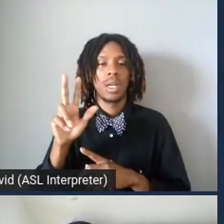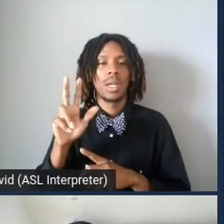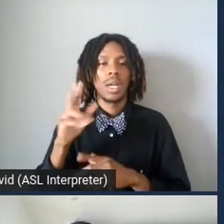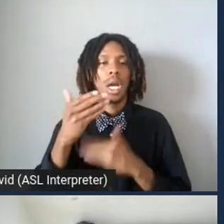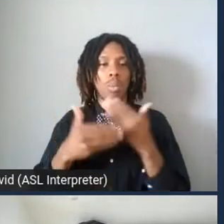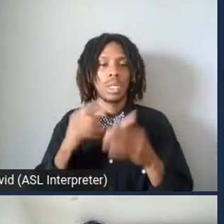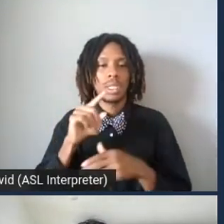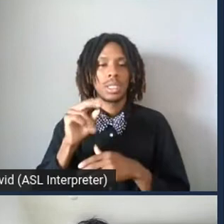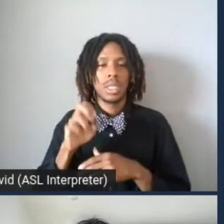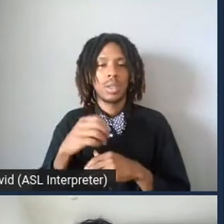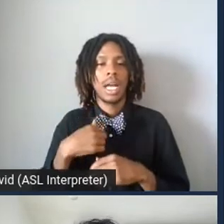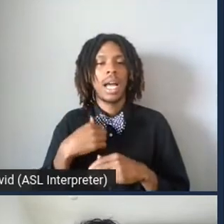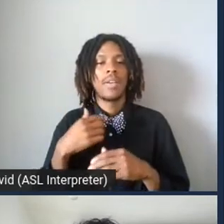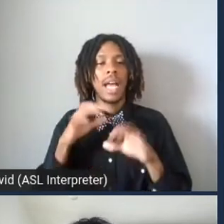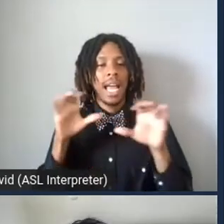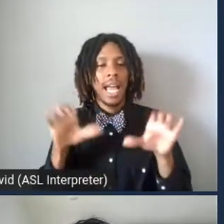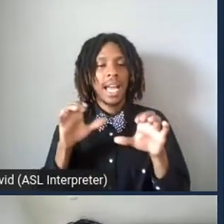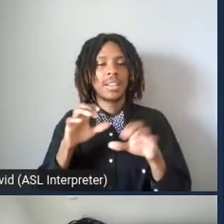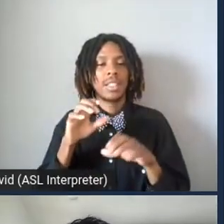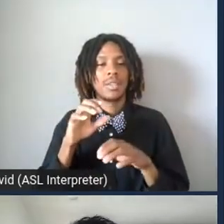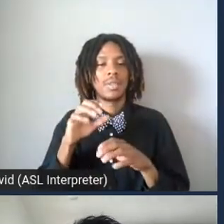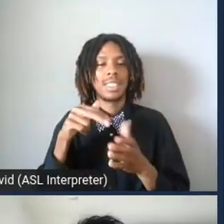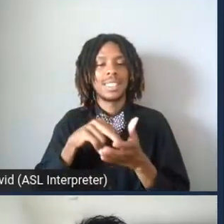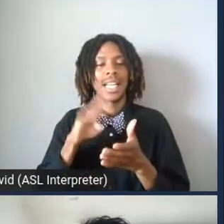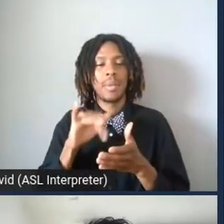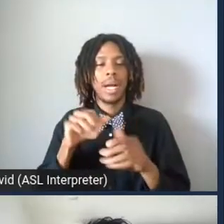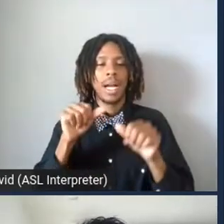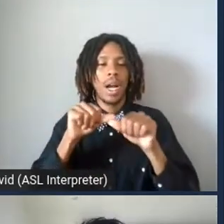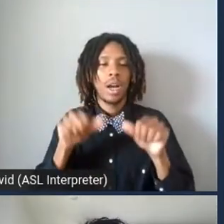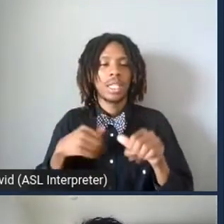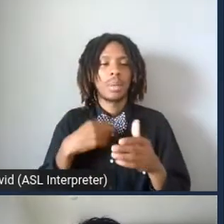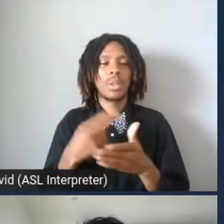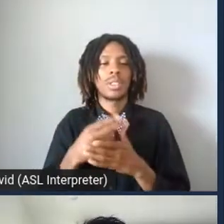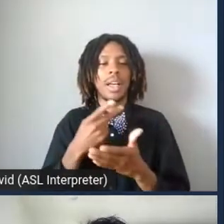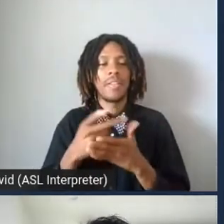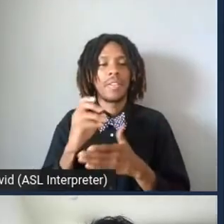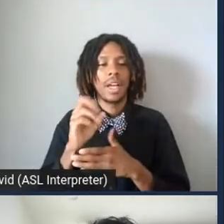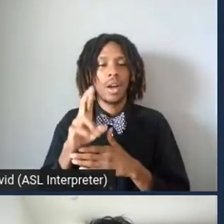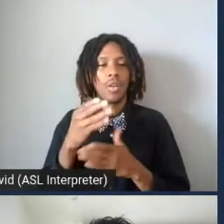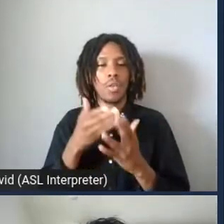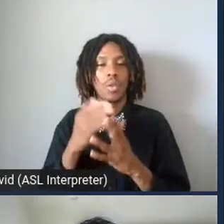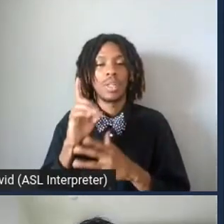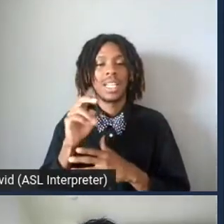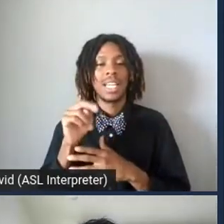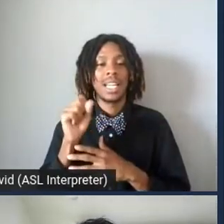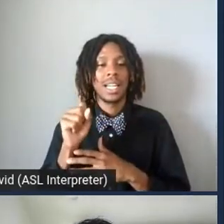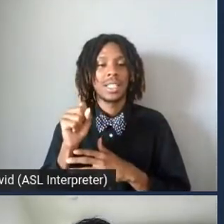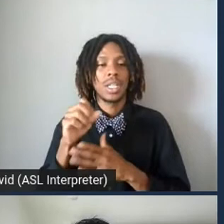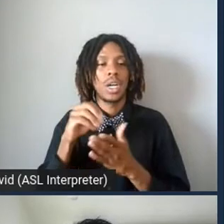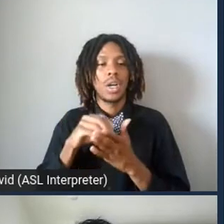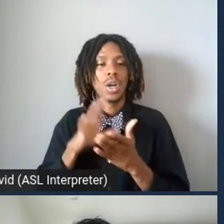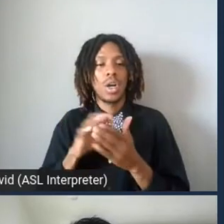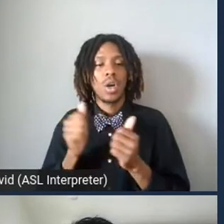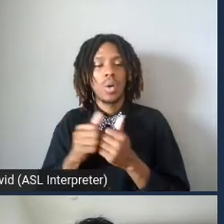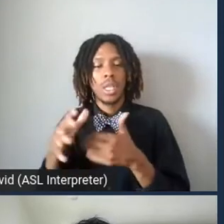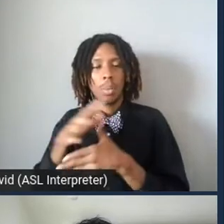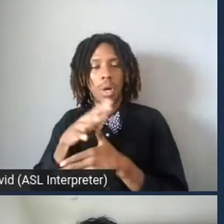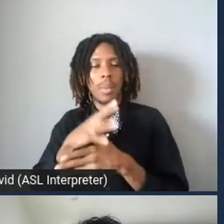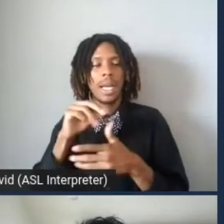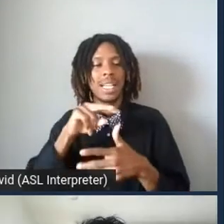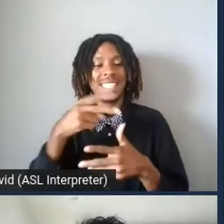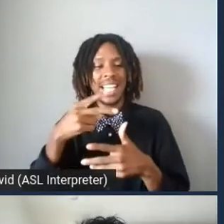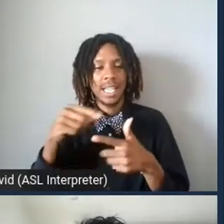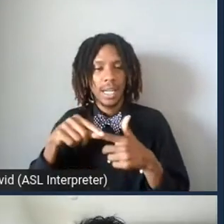I'm running active standby architecture. So I'm using a failover Route33 DNS record with a primary and secondary DNS